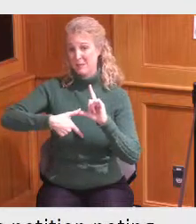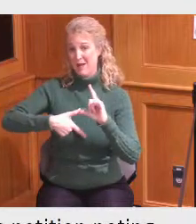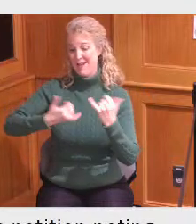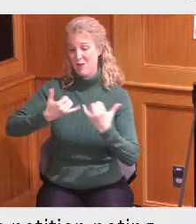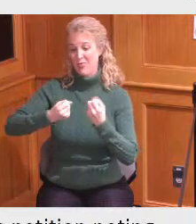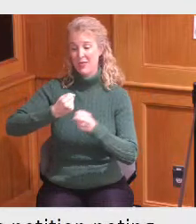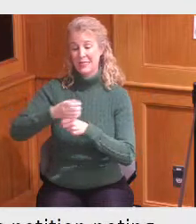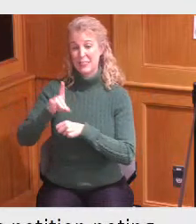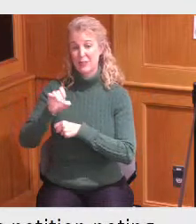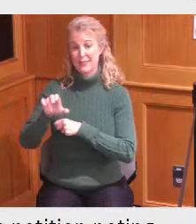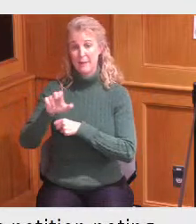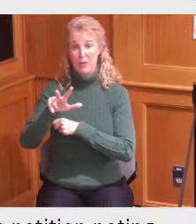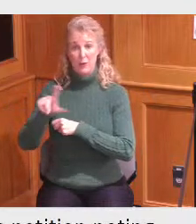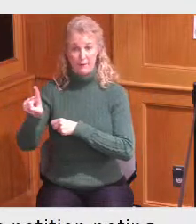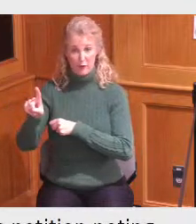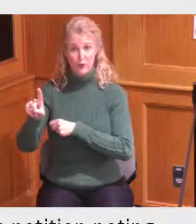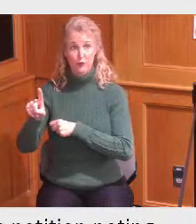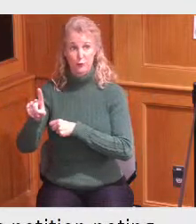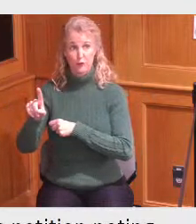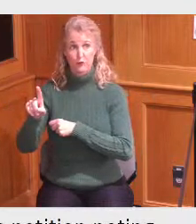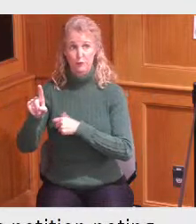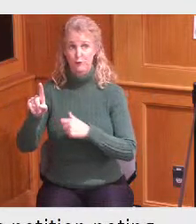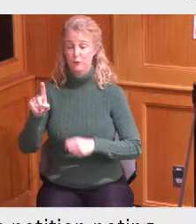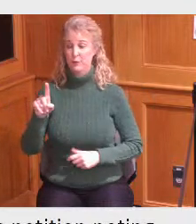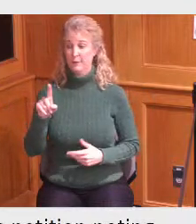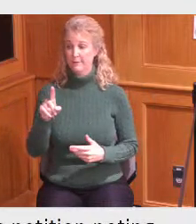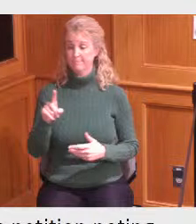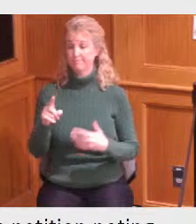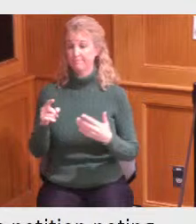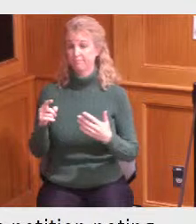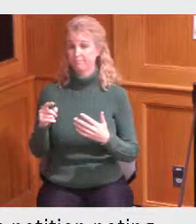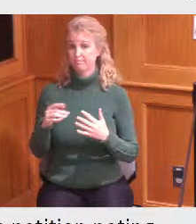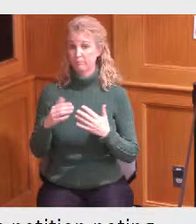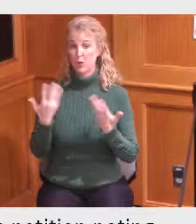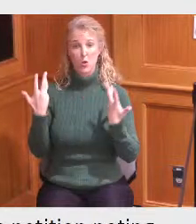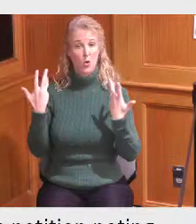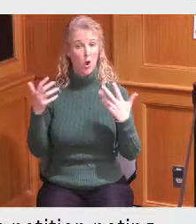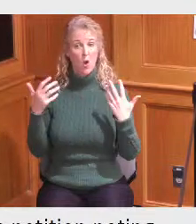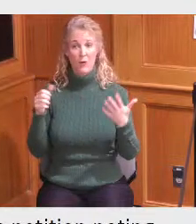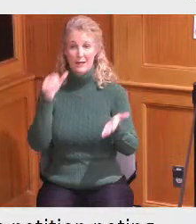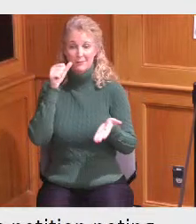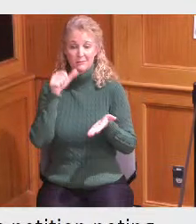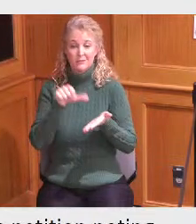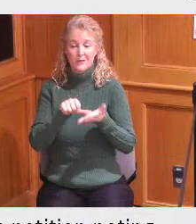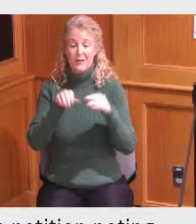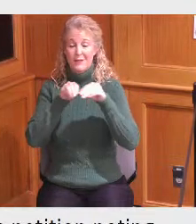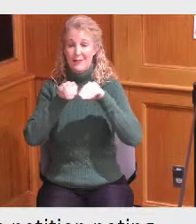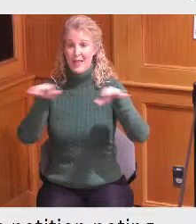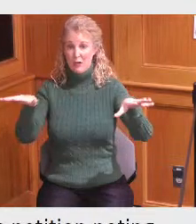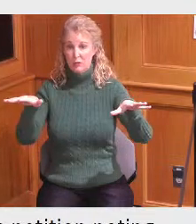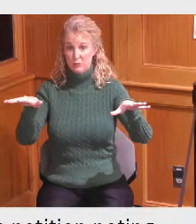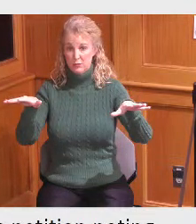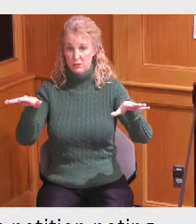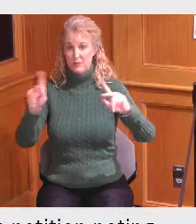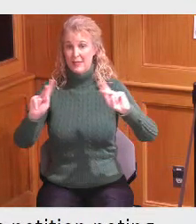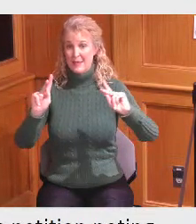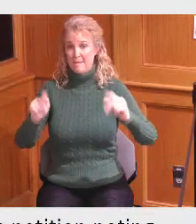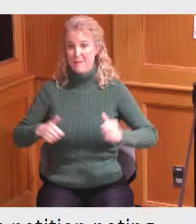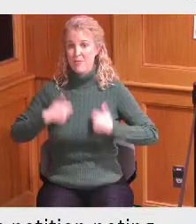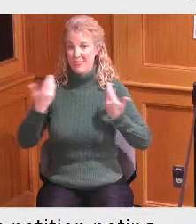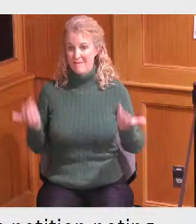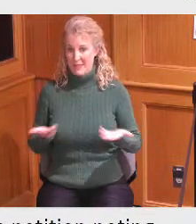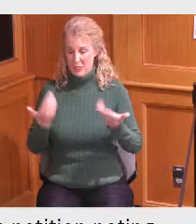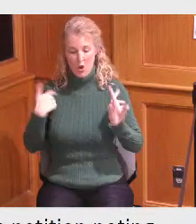31st, 2025. We have sent petitions out to property owners within the district